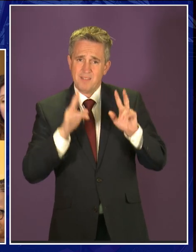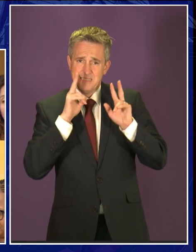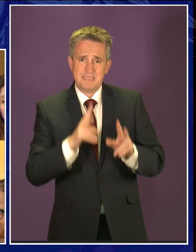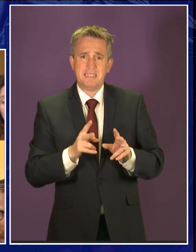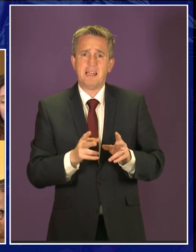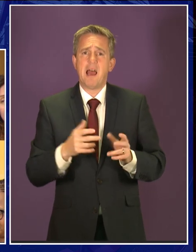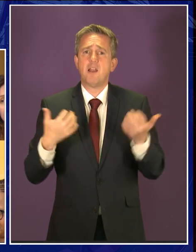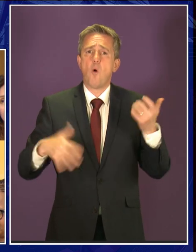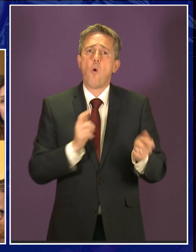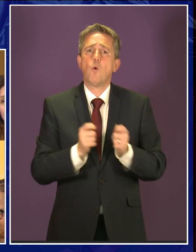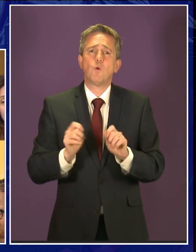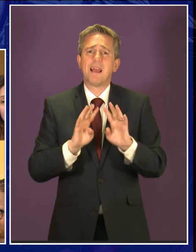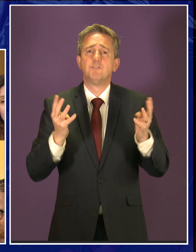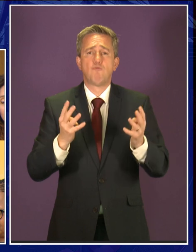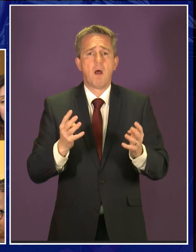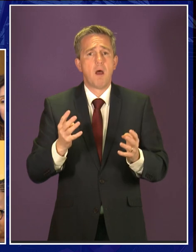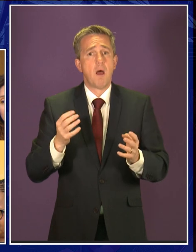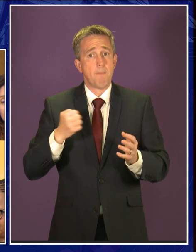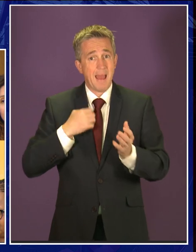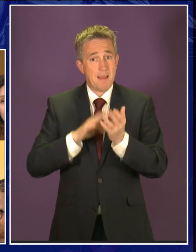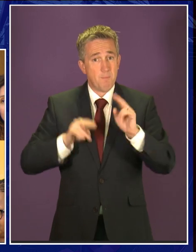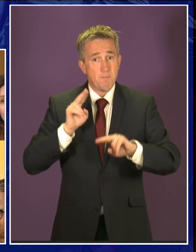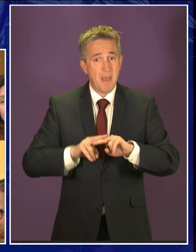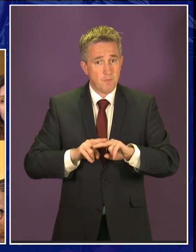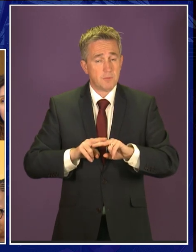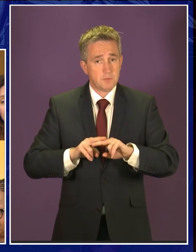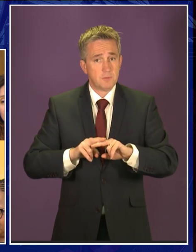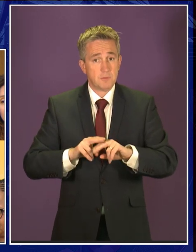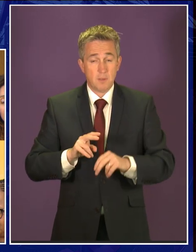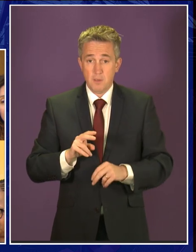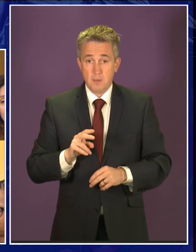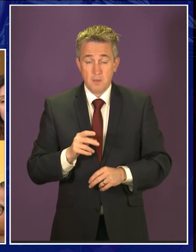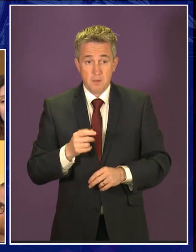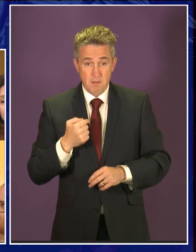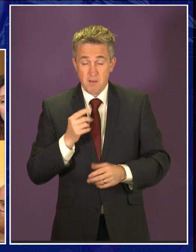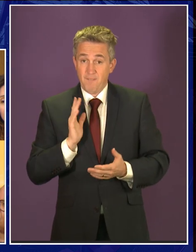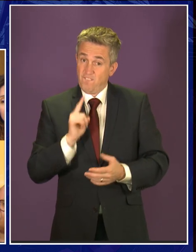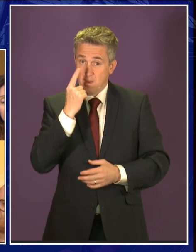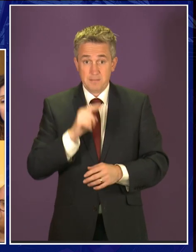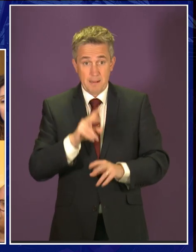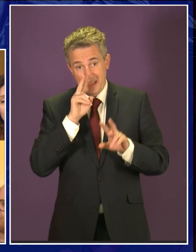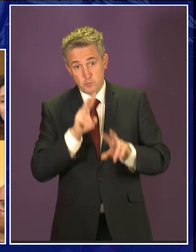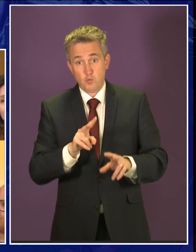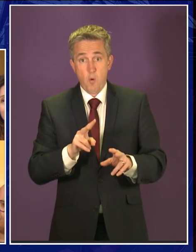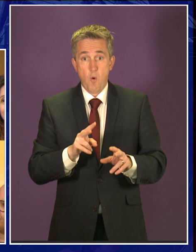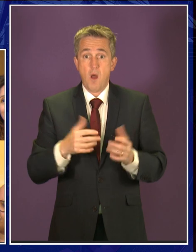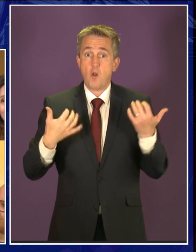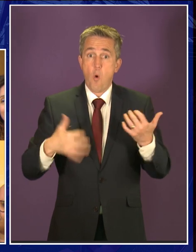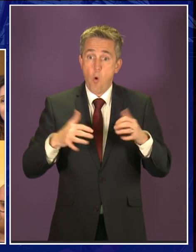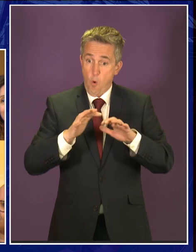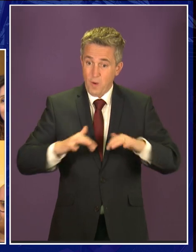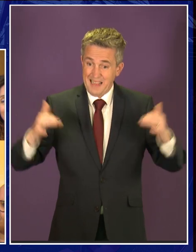opportunity to do so. For example, my own parents, it's the very first time that they actually saw an orchestra perform